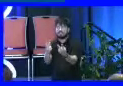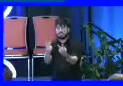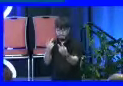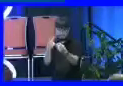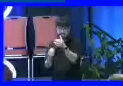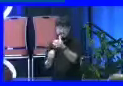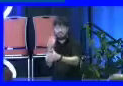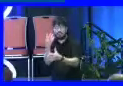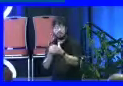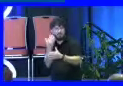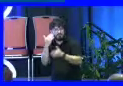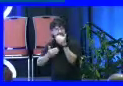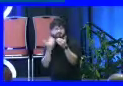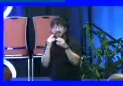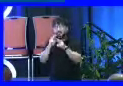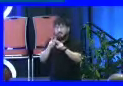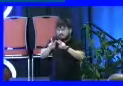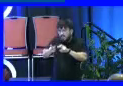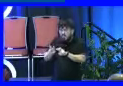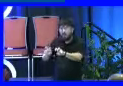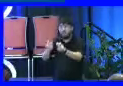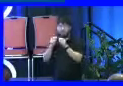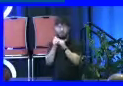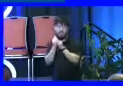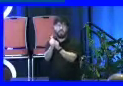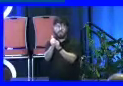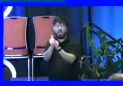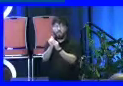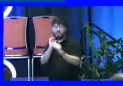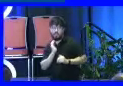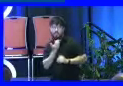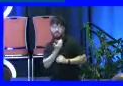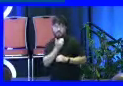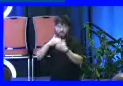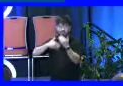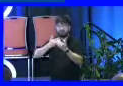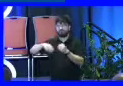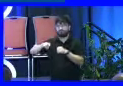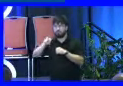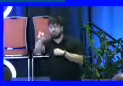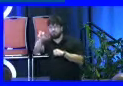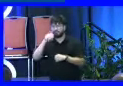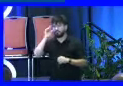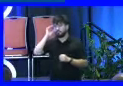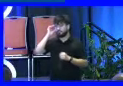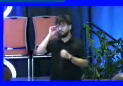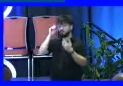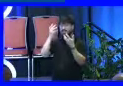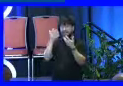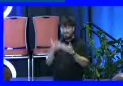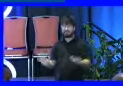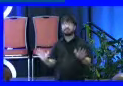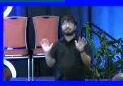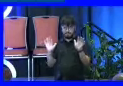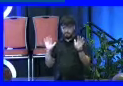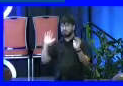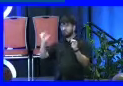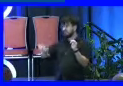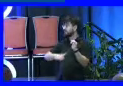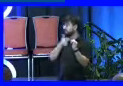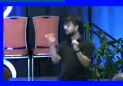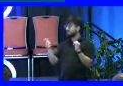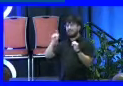emerging that can be looked at to help guide us all on this journey. So with that, I will, it's now my pleasure to turn it over to